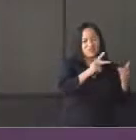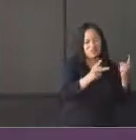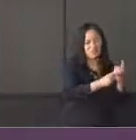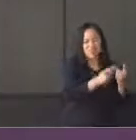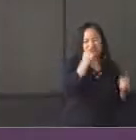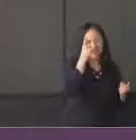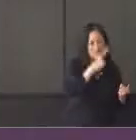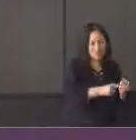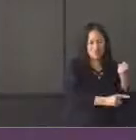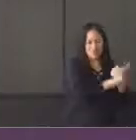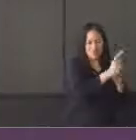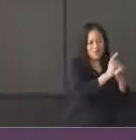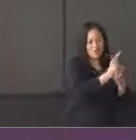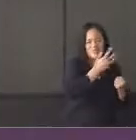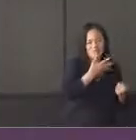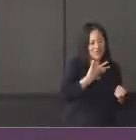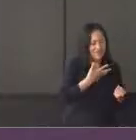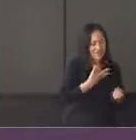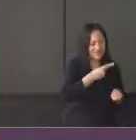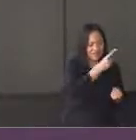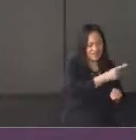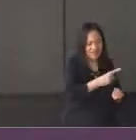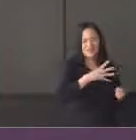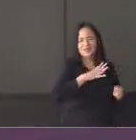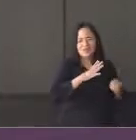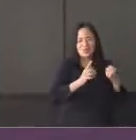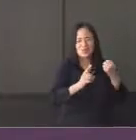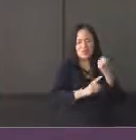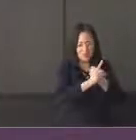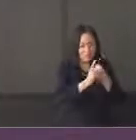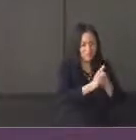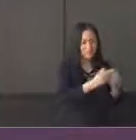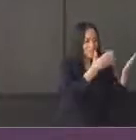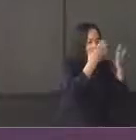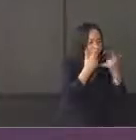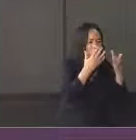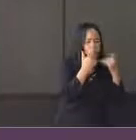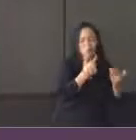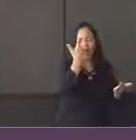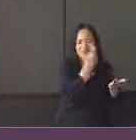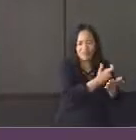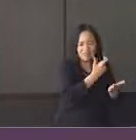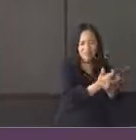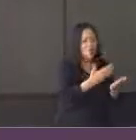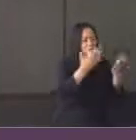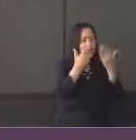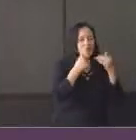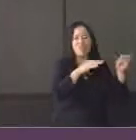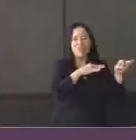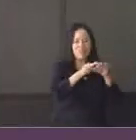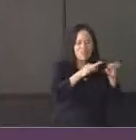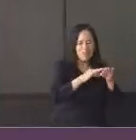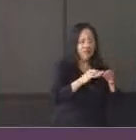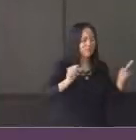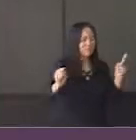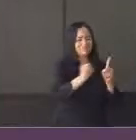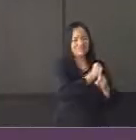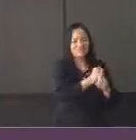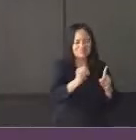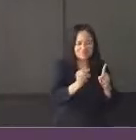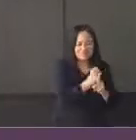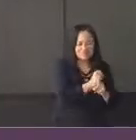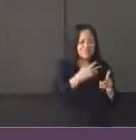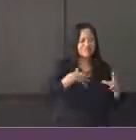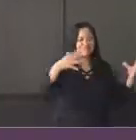conditions. They are forced due to crisis, economic crisis, social crisis, environmental crisis,